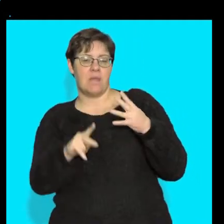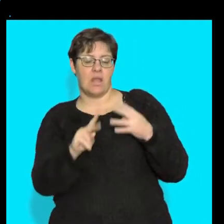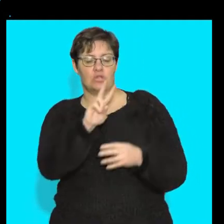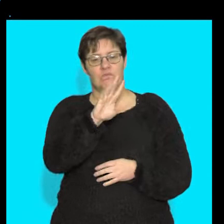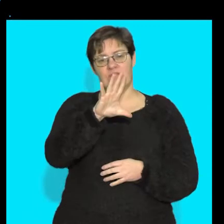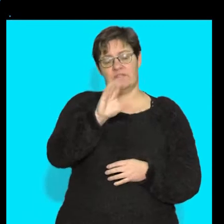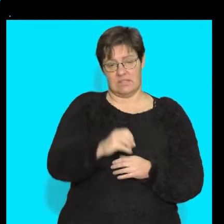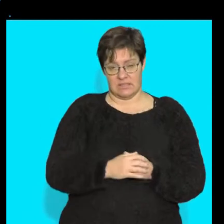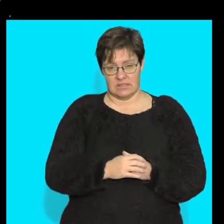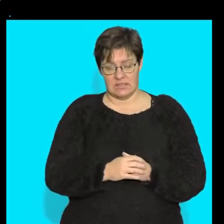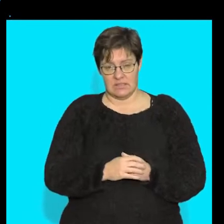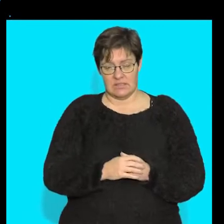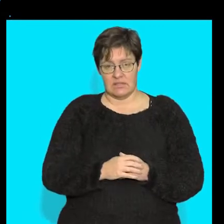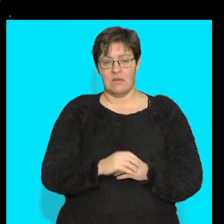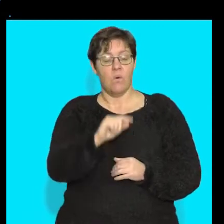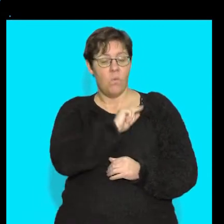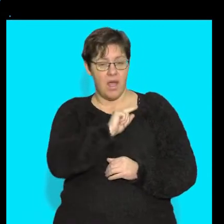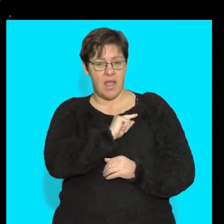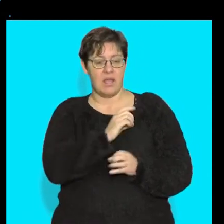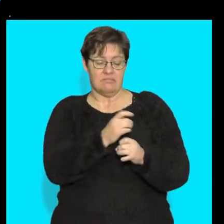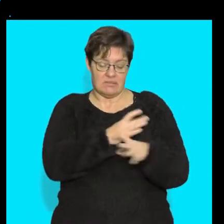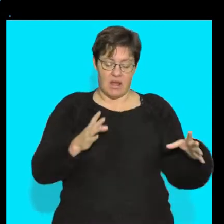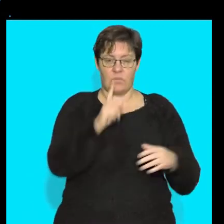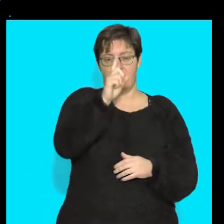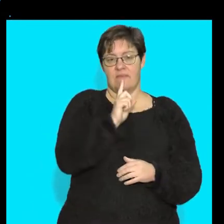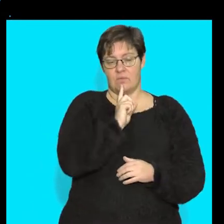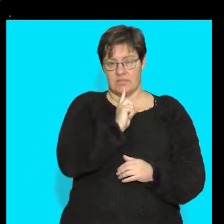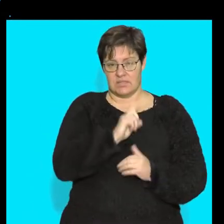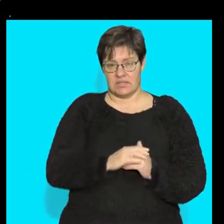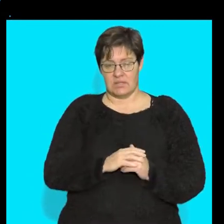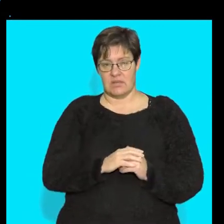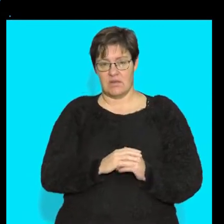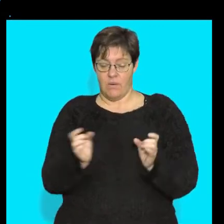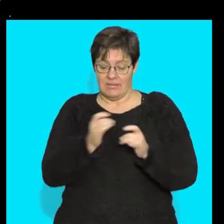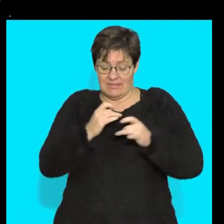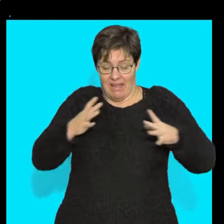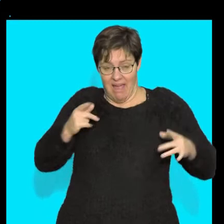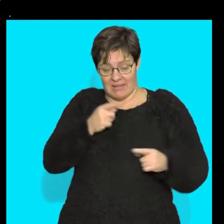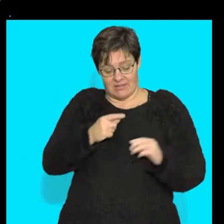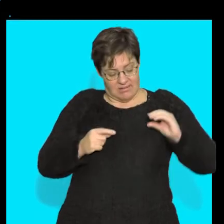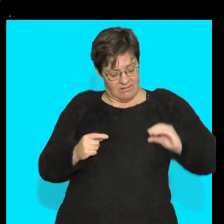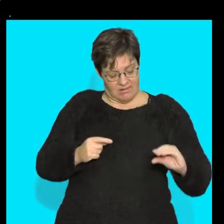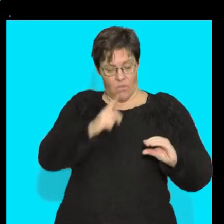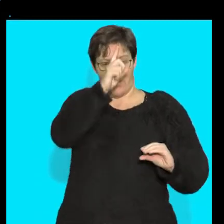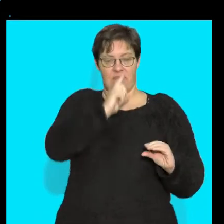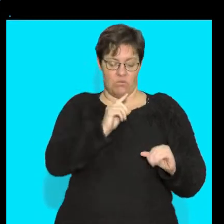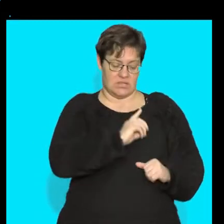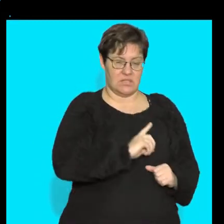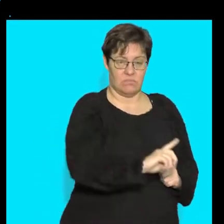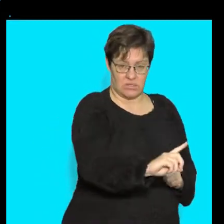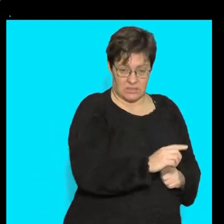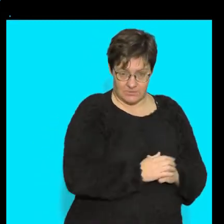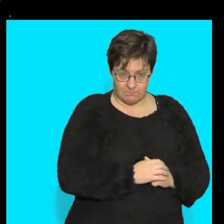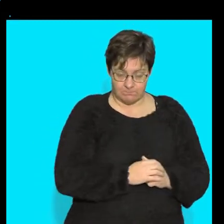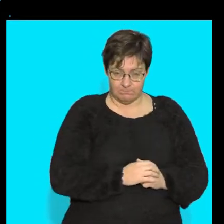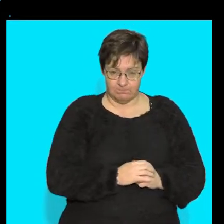250 after starting with the 1,000 rand as an initial amount that you need to deposit into your